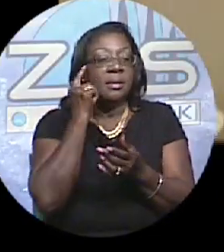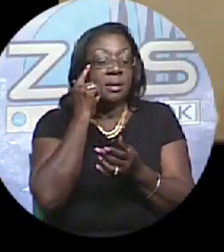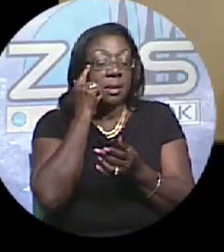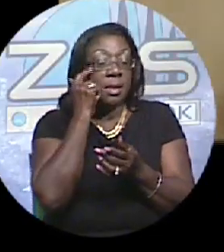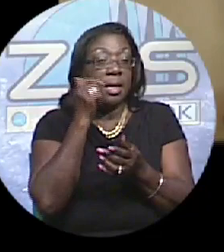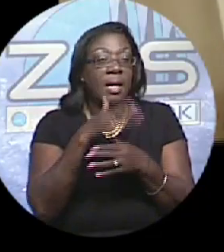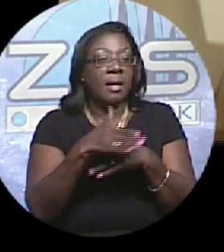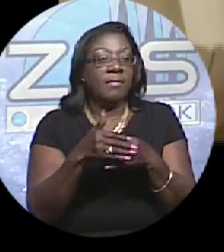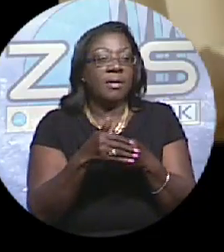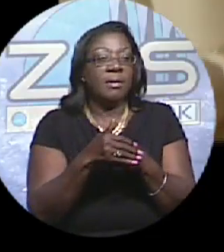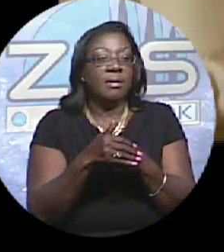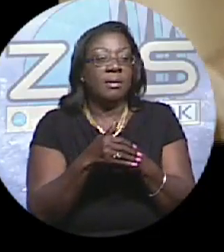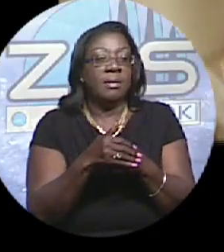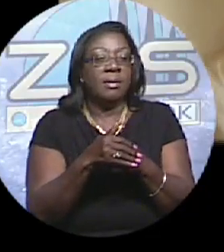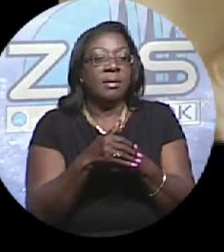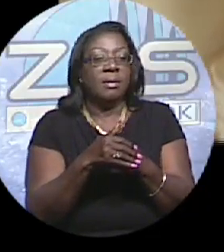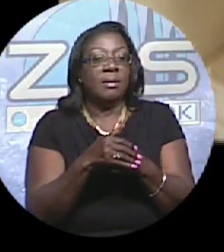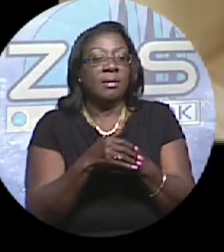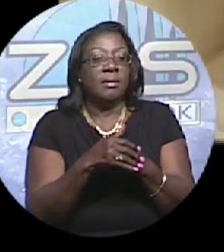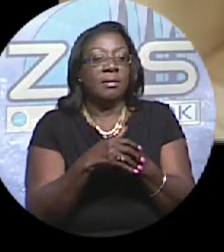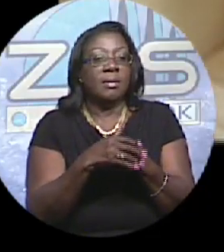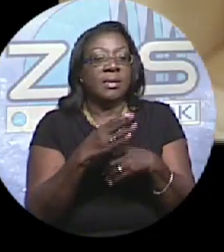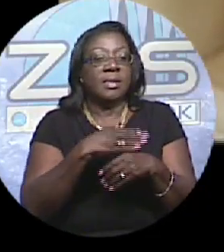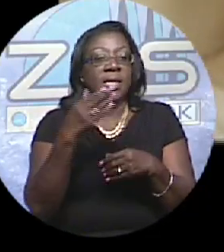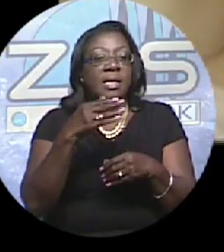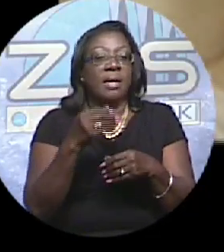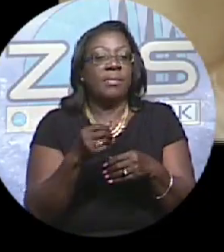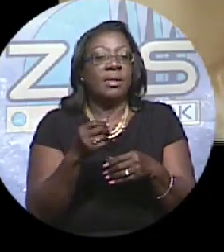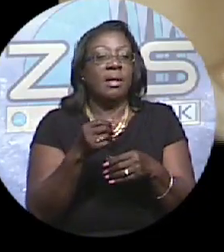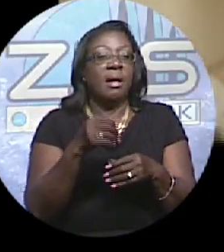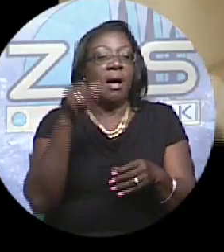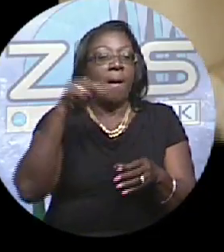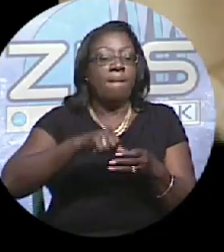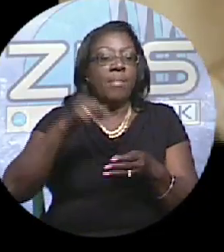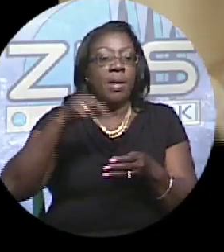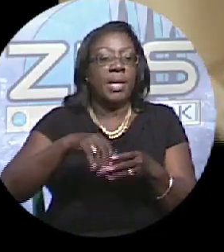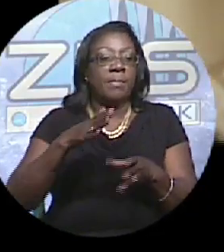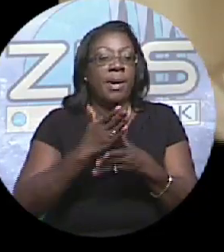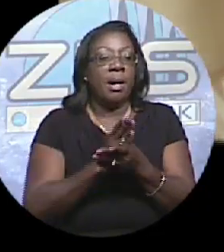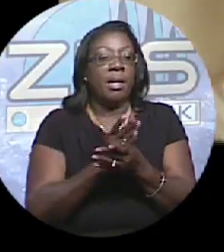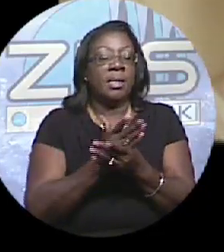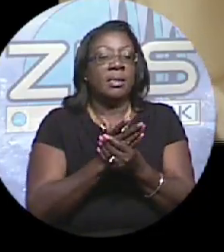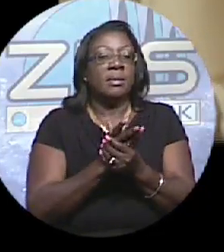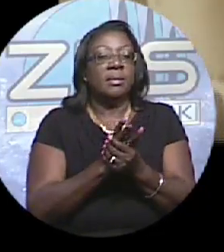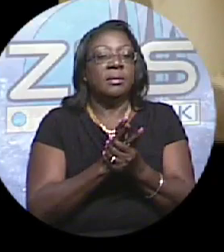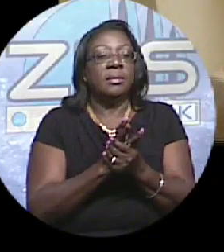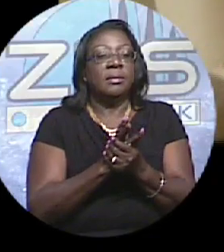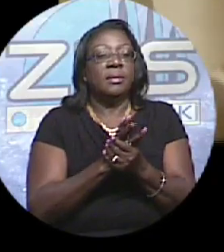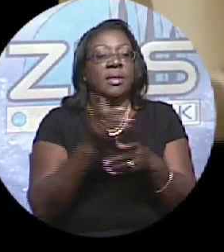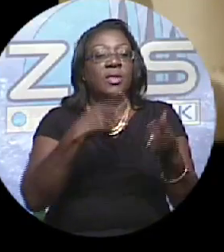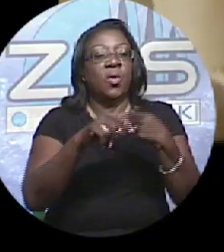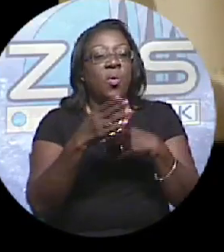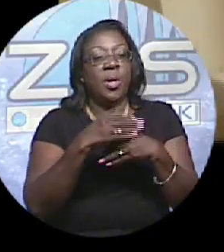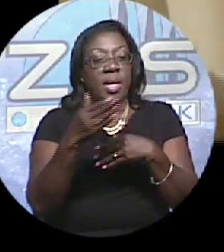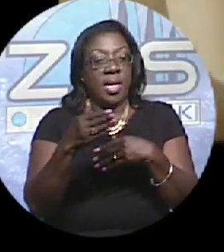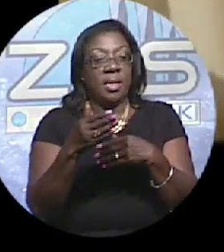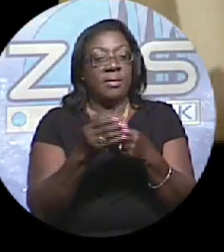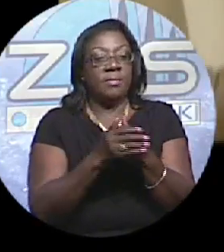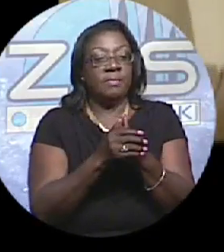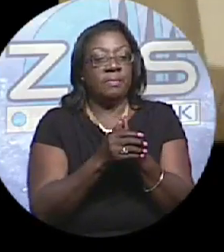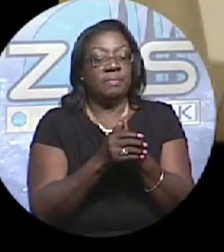putting the plumbing set up, the plumbing pipe for the, just going ahead and